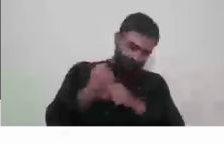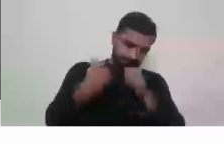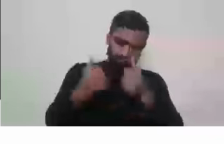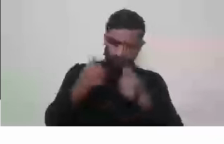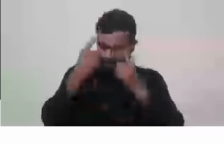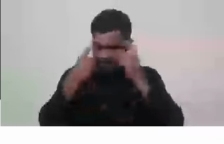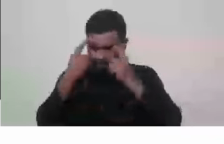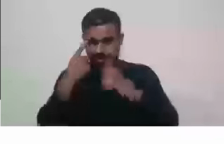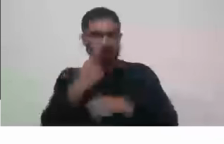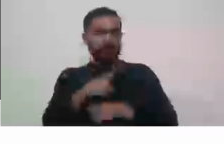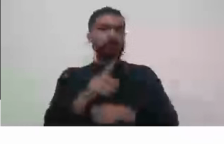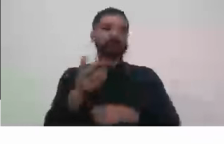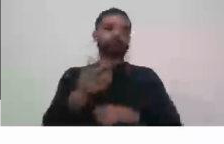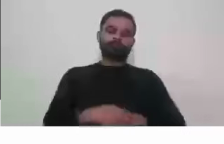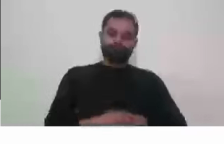is correct.